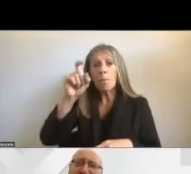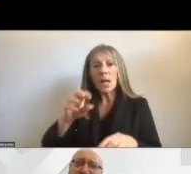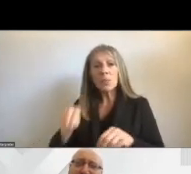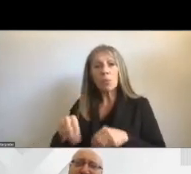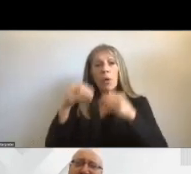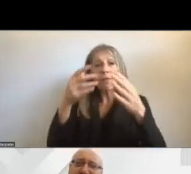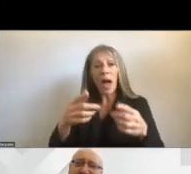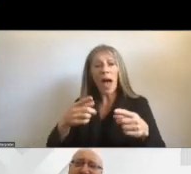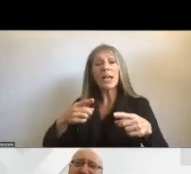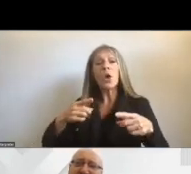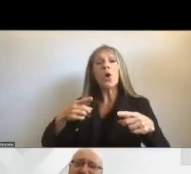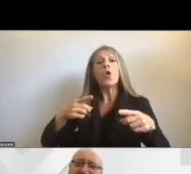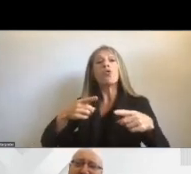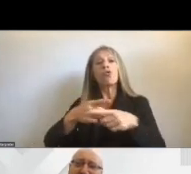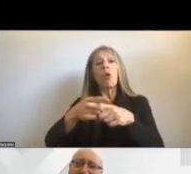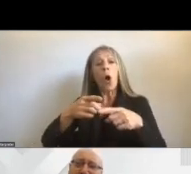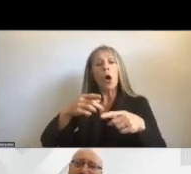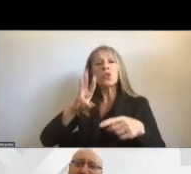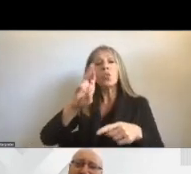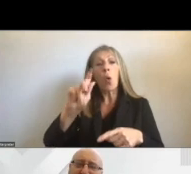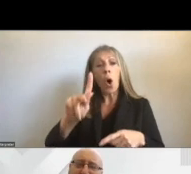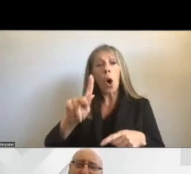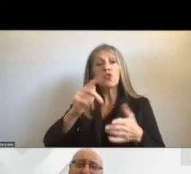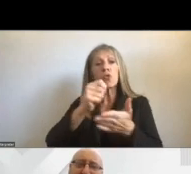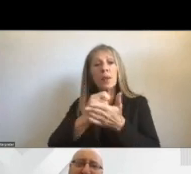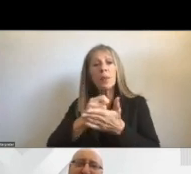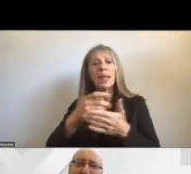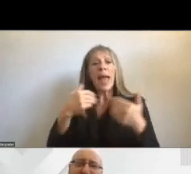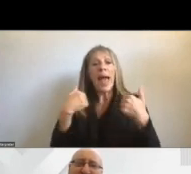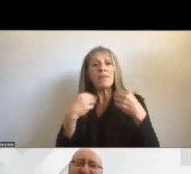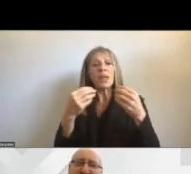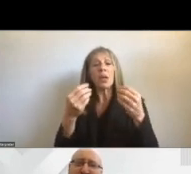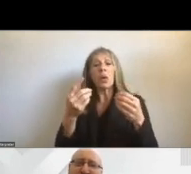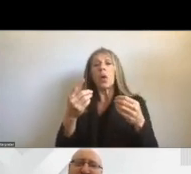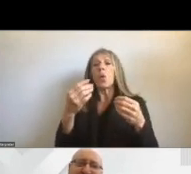surfaces along the length of a bus boarding platform.